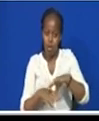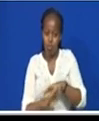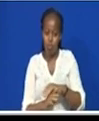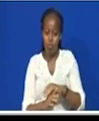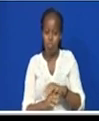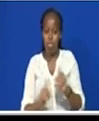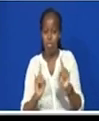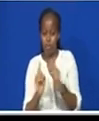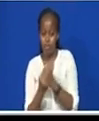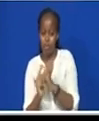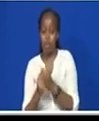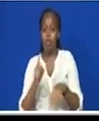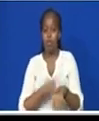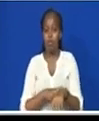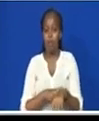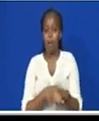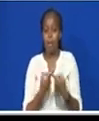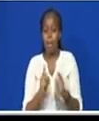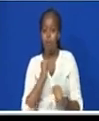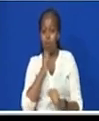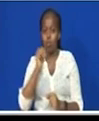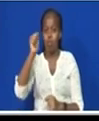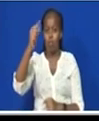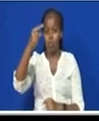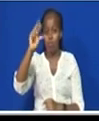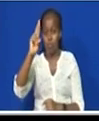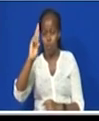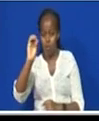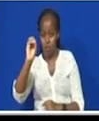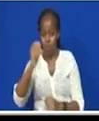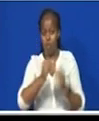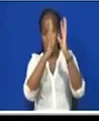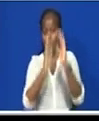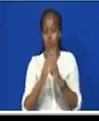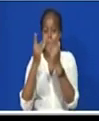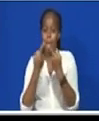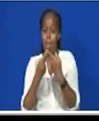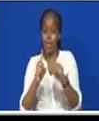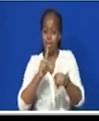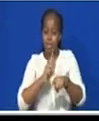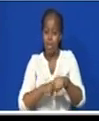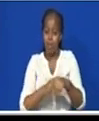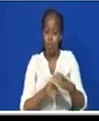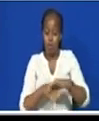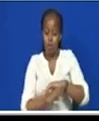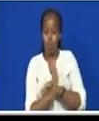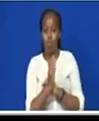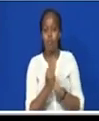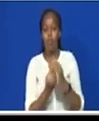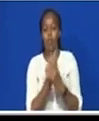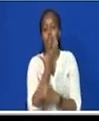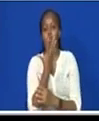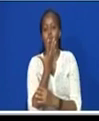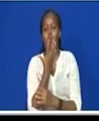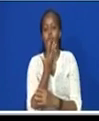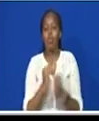trees. That is not agroforestry. But it means that you're growing trees during a certain period